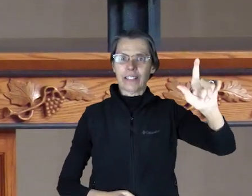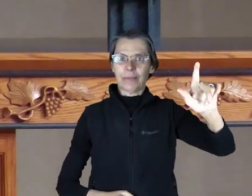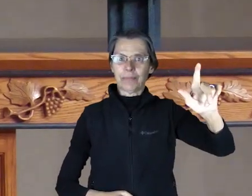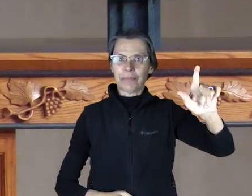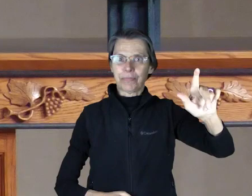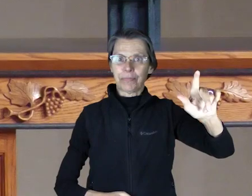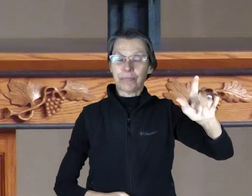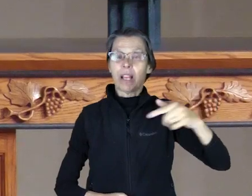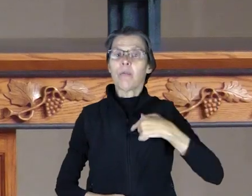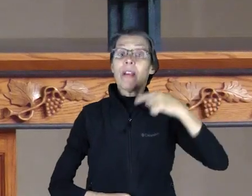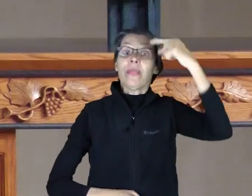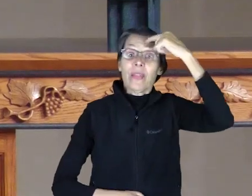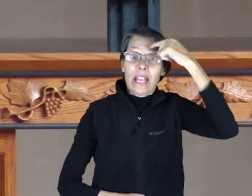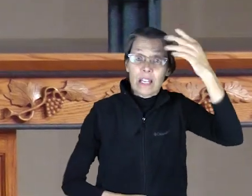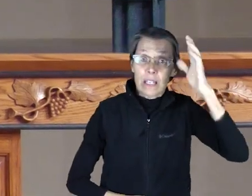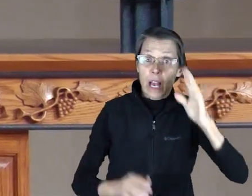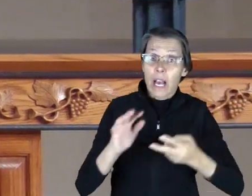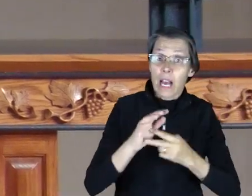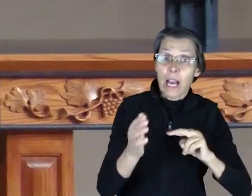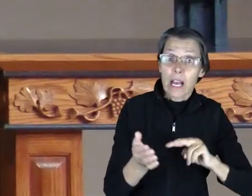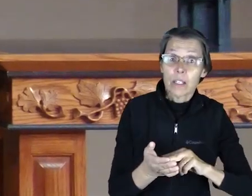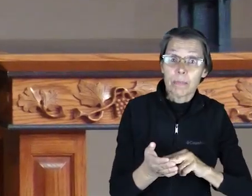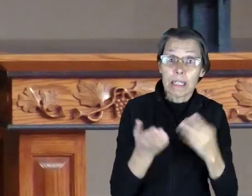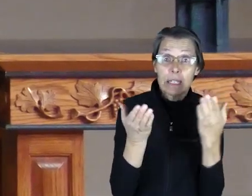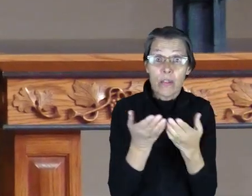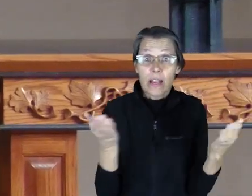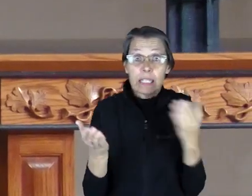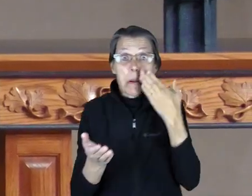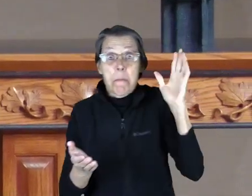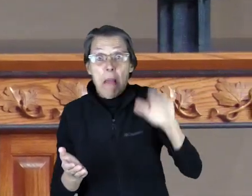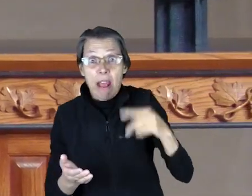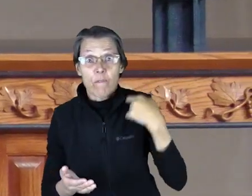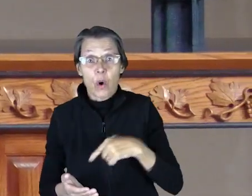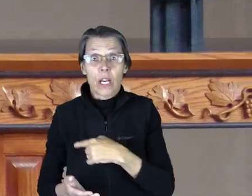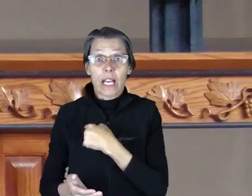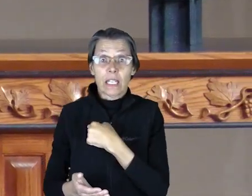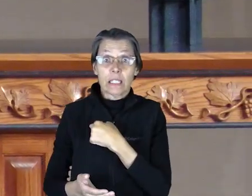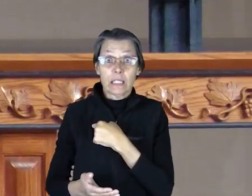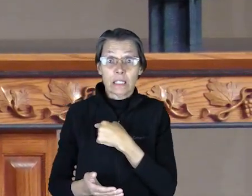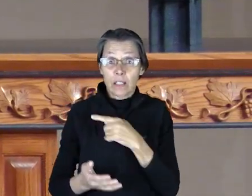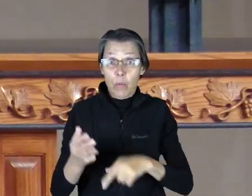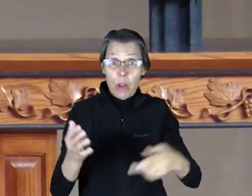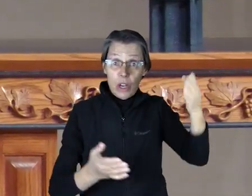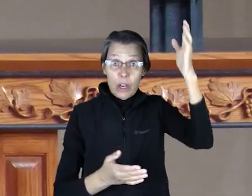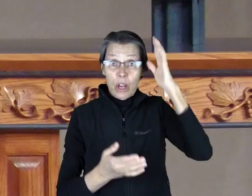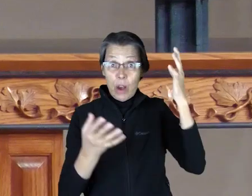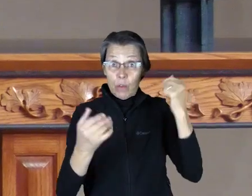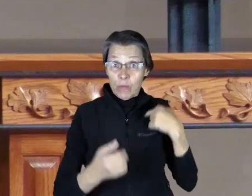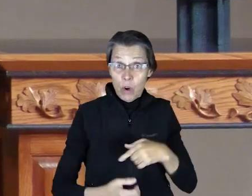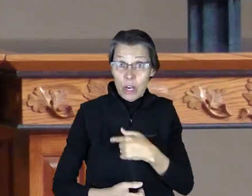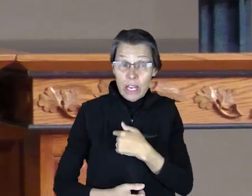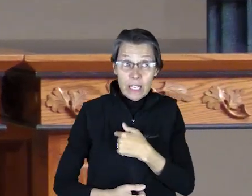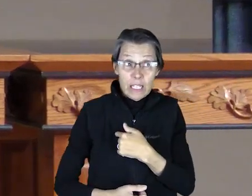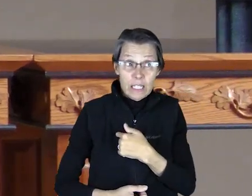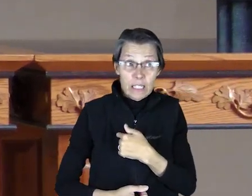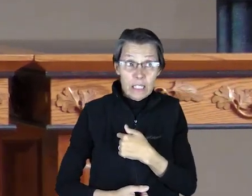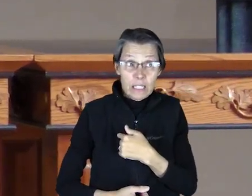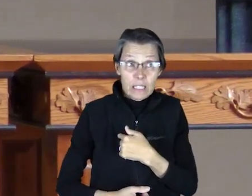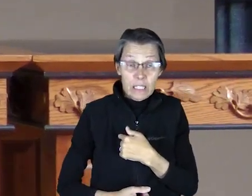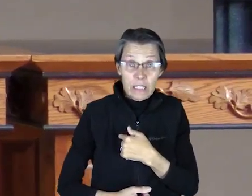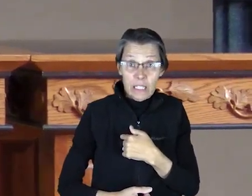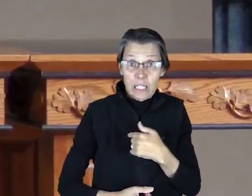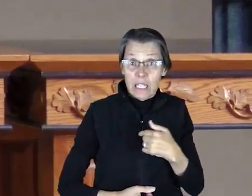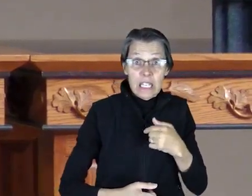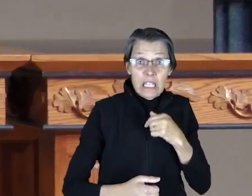things that we want, but that evidently are bad for us. And so we have this battle within ourselves that what God wants for us isn't